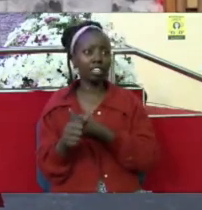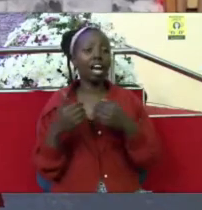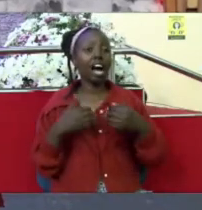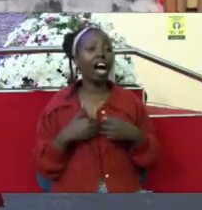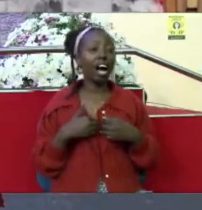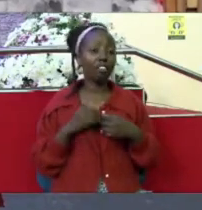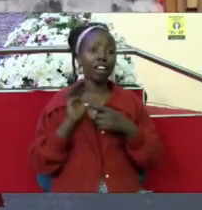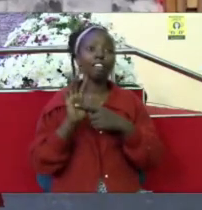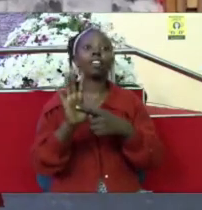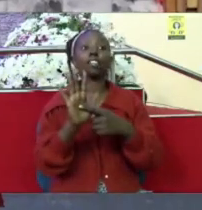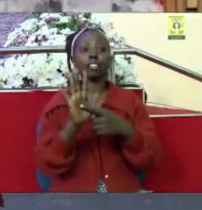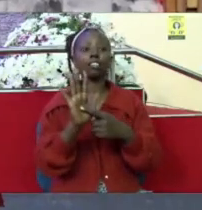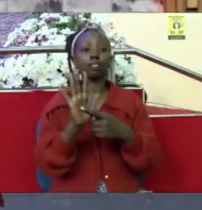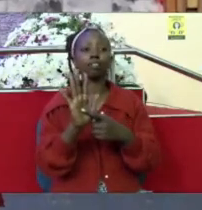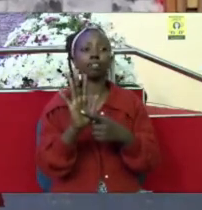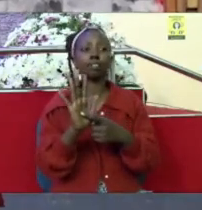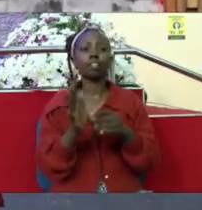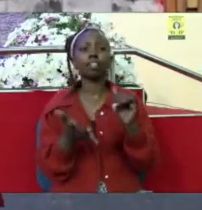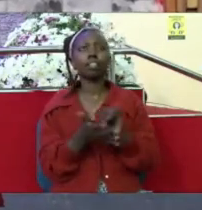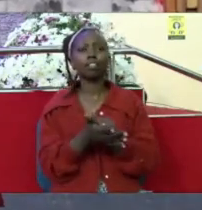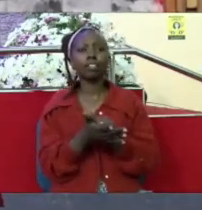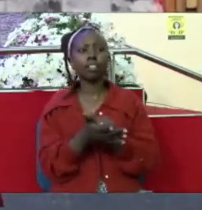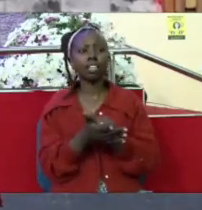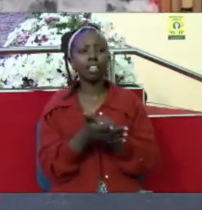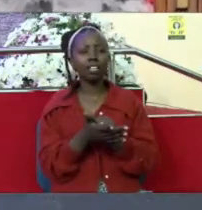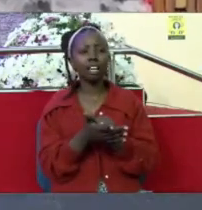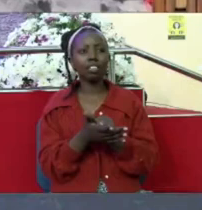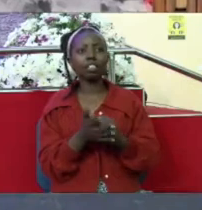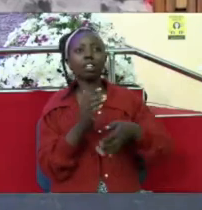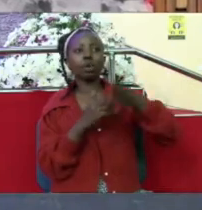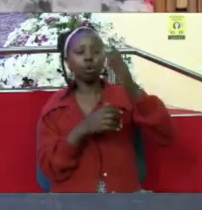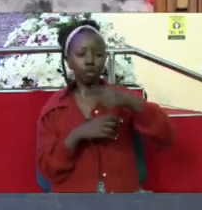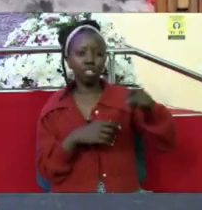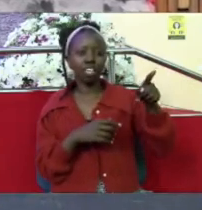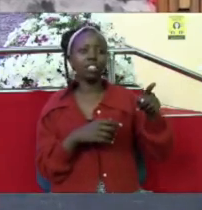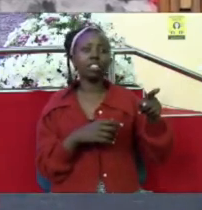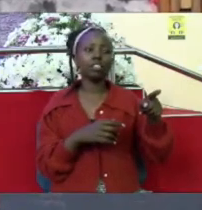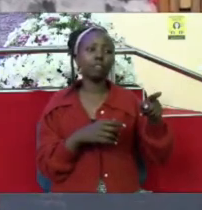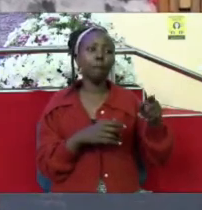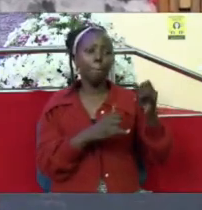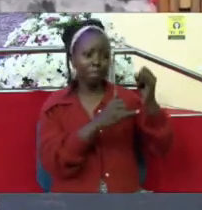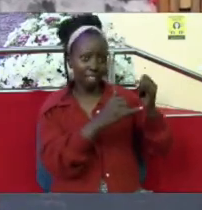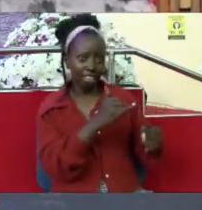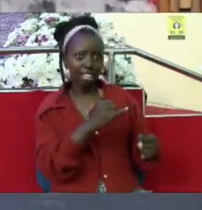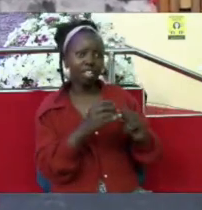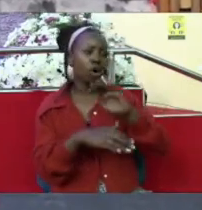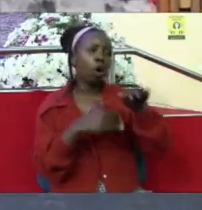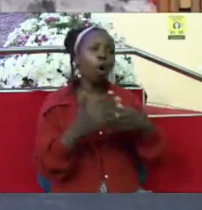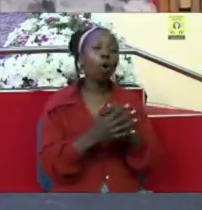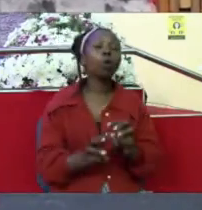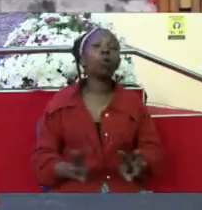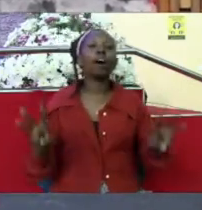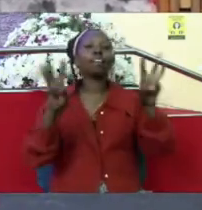ushuhuda. That God's judgment is right. Ya kwamba hukumu ya Mungu ni ya ukweli. But as a result, lakini matokeo yake, you will be counted worthy. Wewe